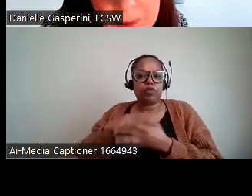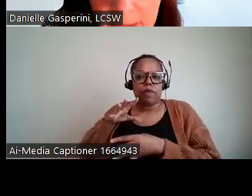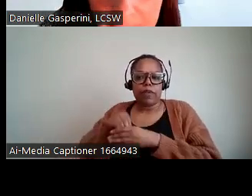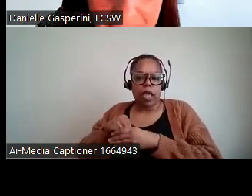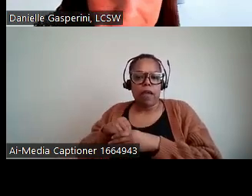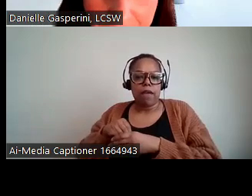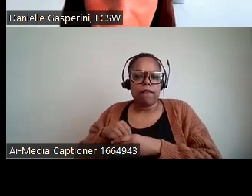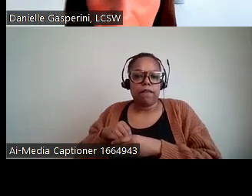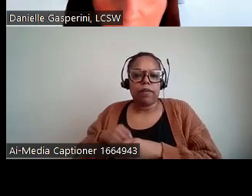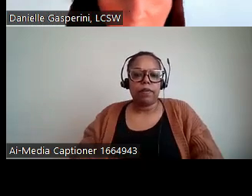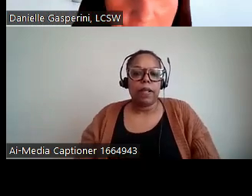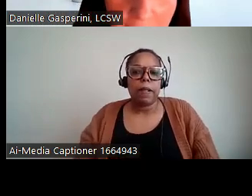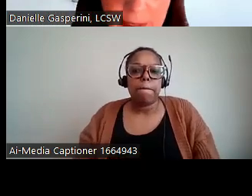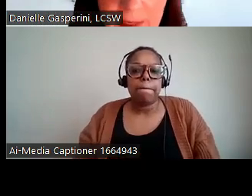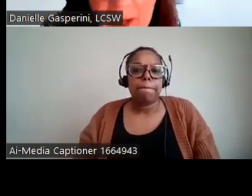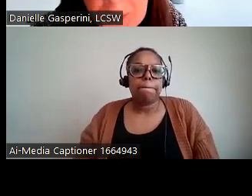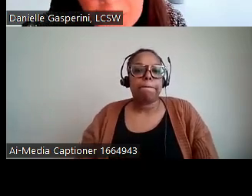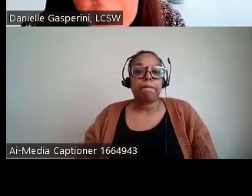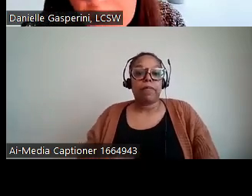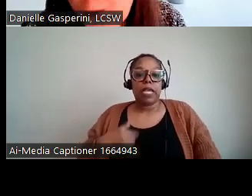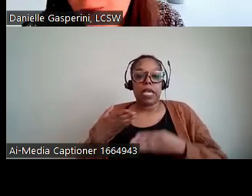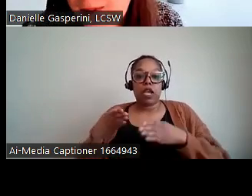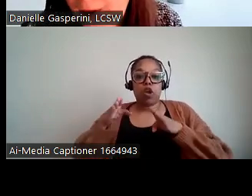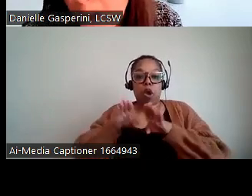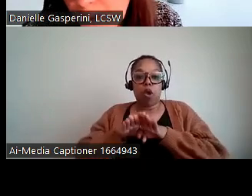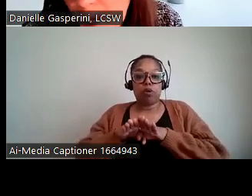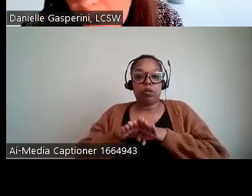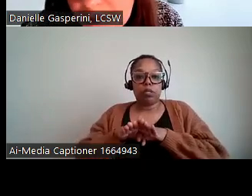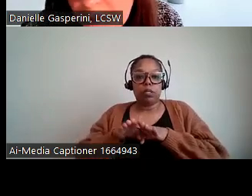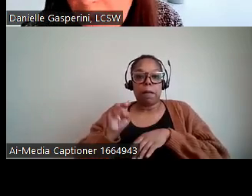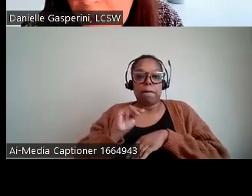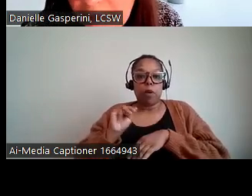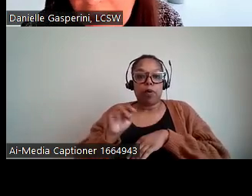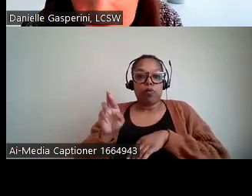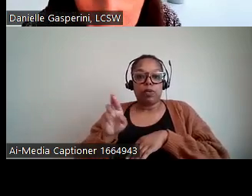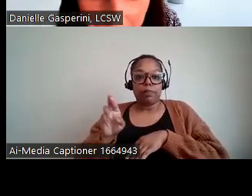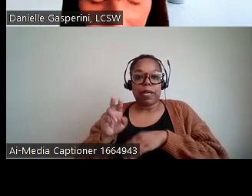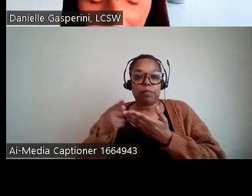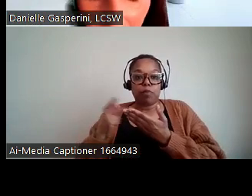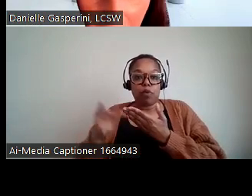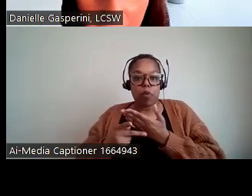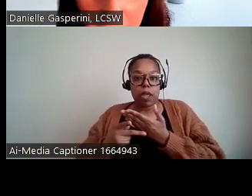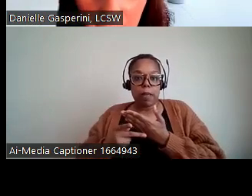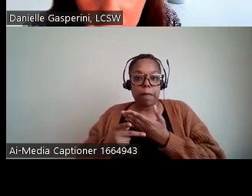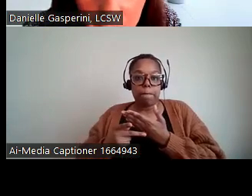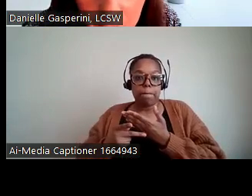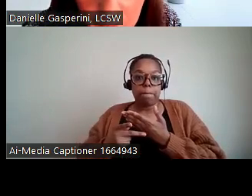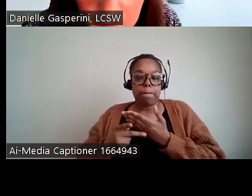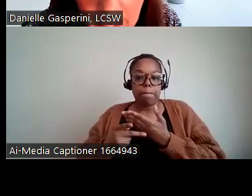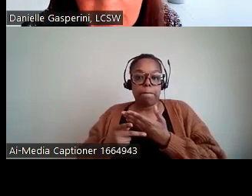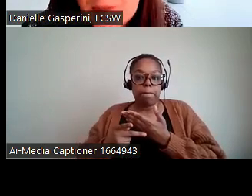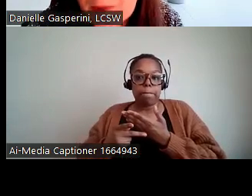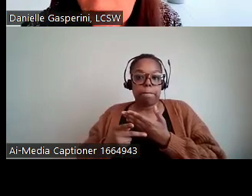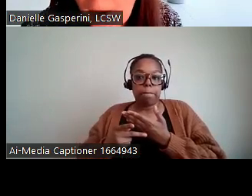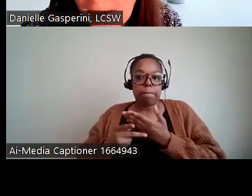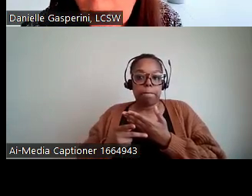In closing, mobile response is not a program or service that operates in a vacuum, and